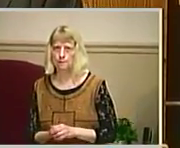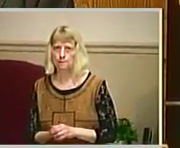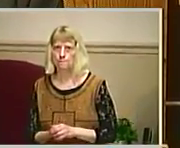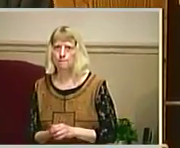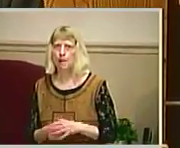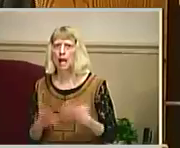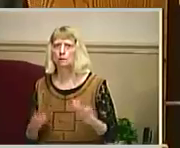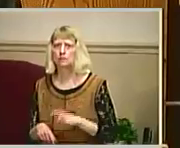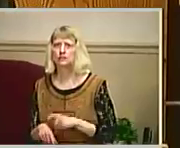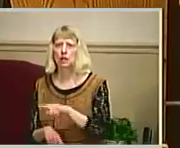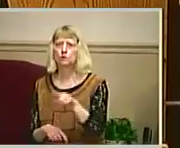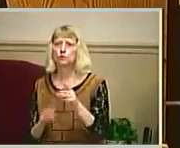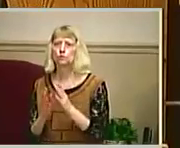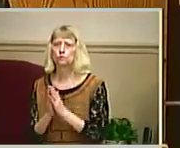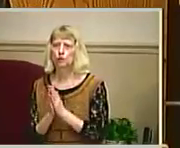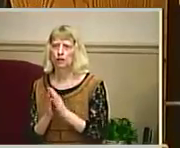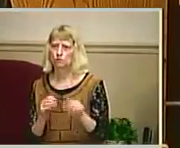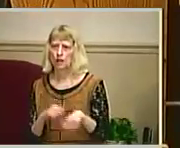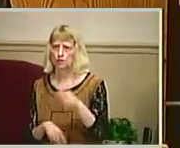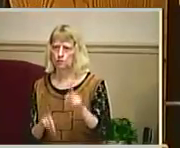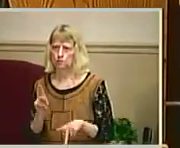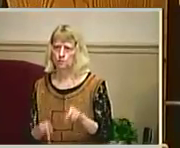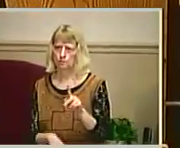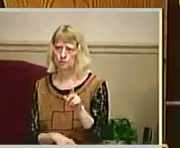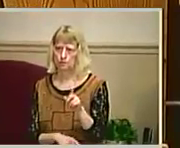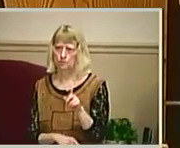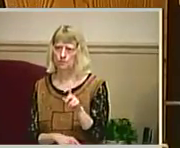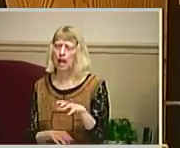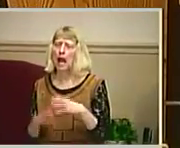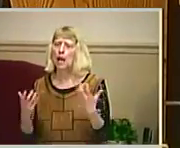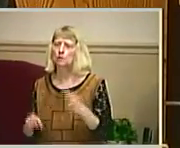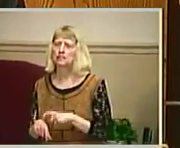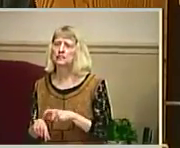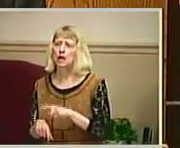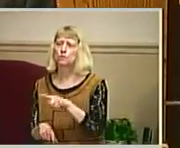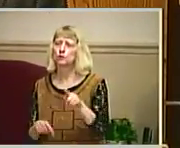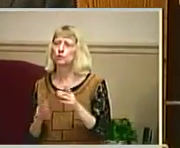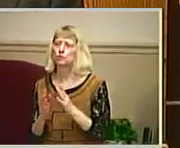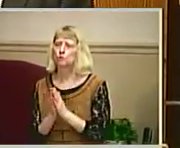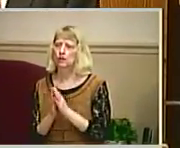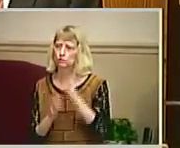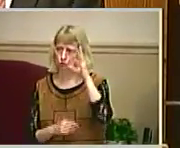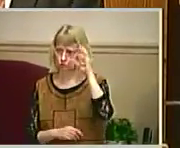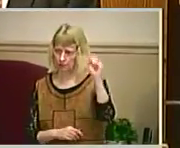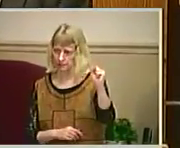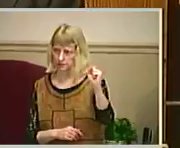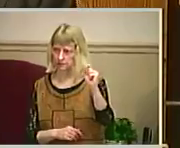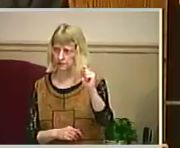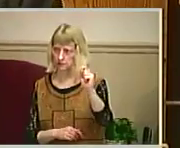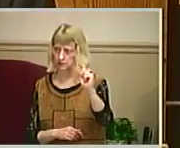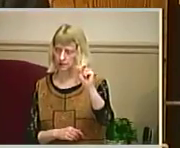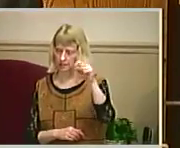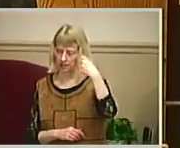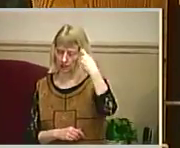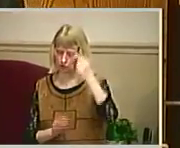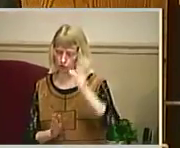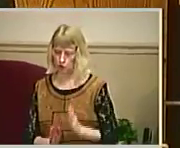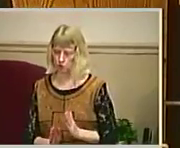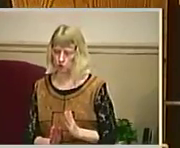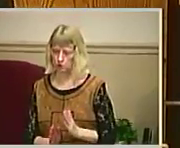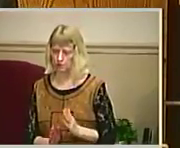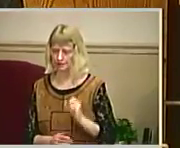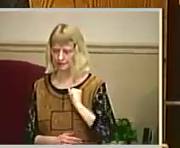How much time do you pray for others? How much time do you pray for the president, the governor,